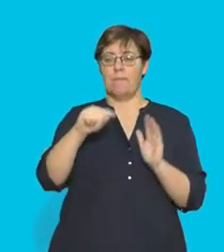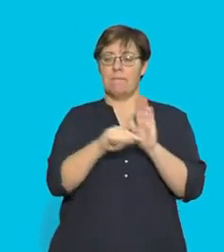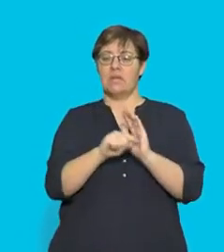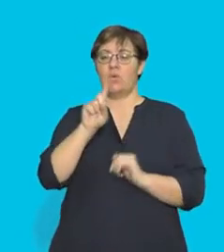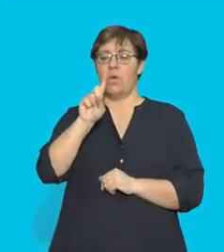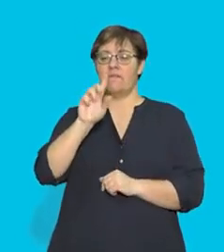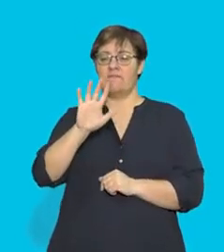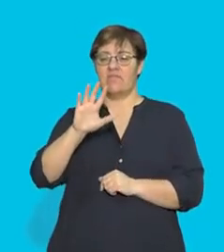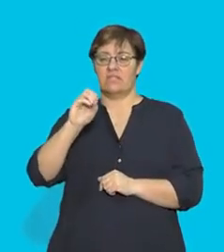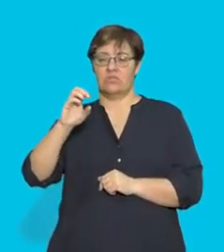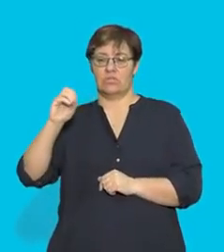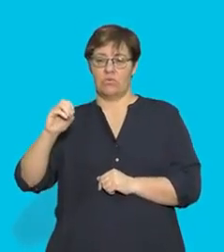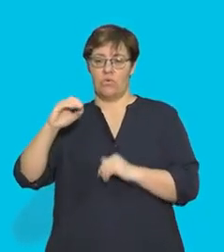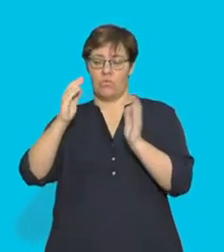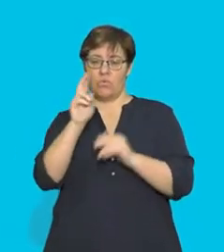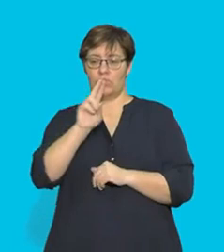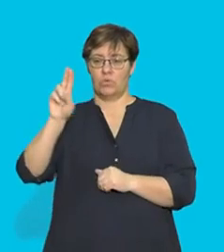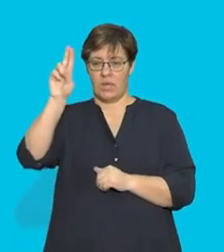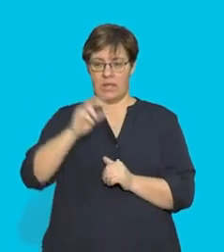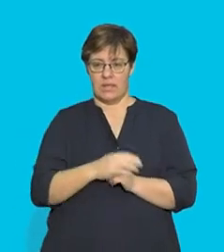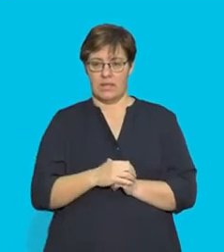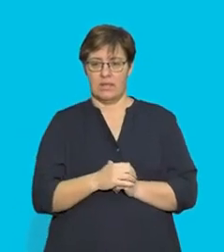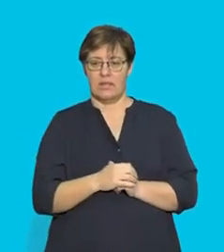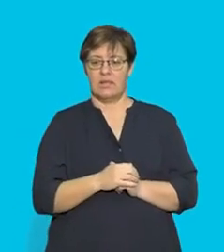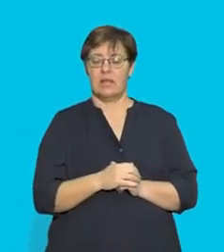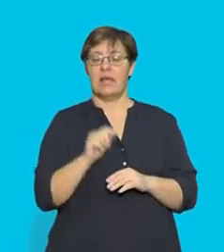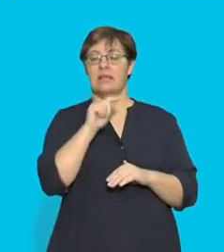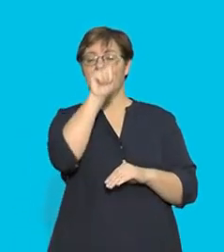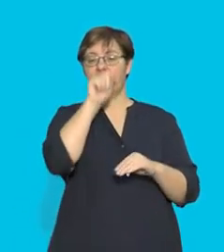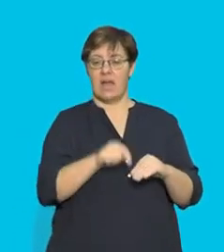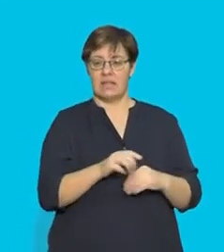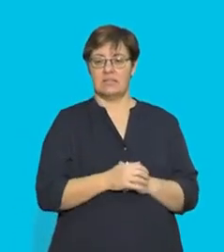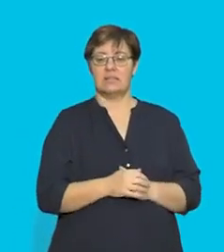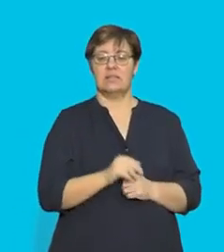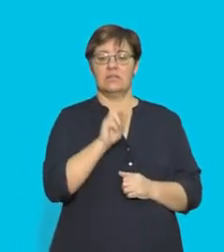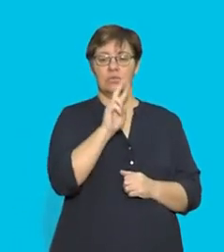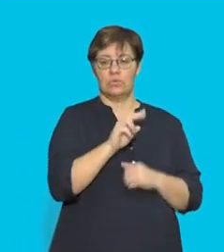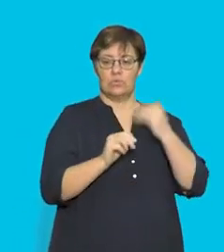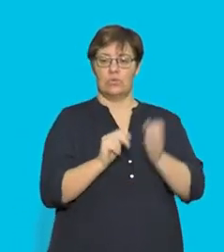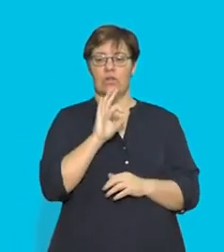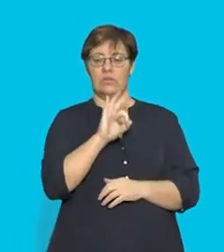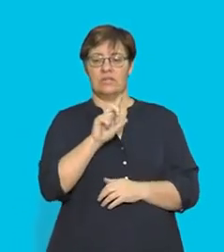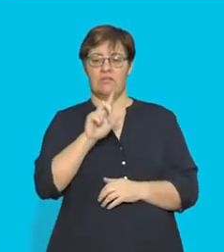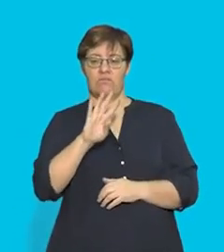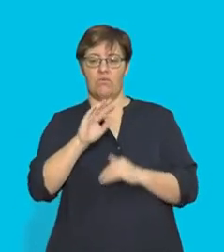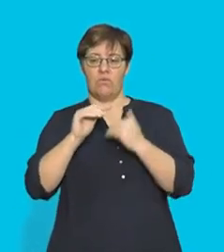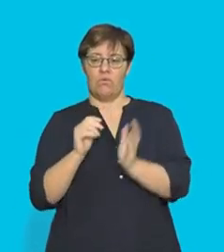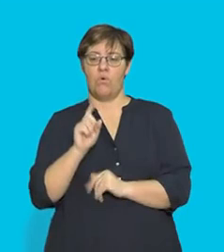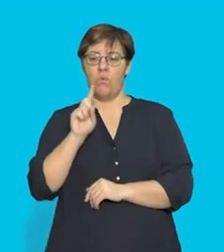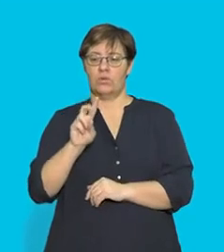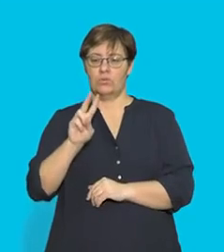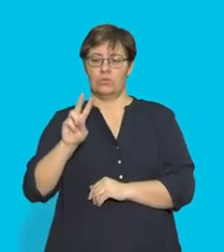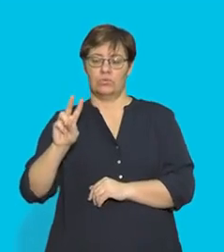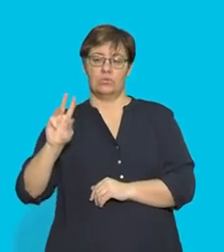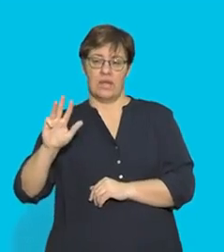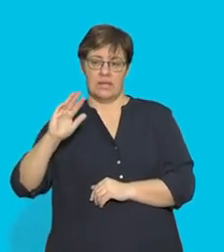1,500 squared divided by that. So 2 times 374 times 1,229. Okay, and again, because